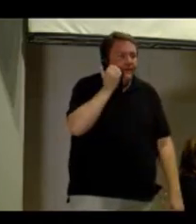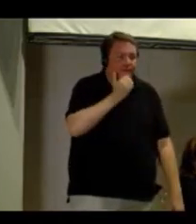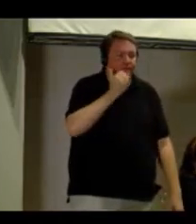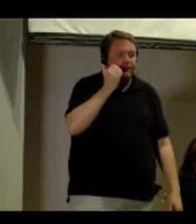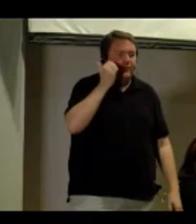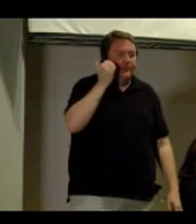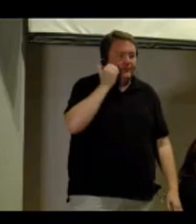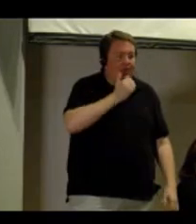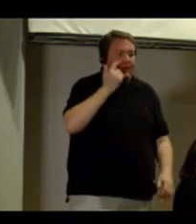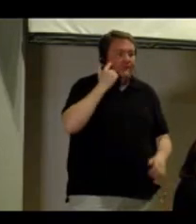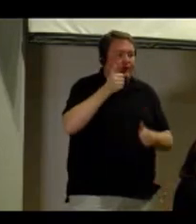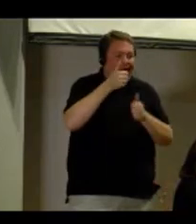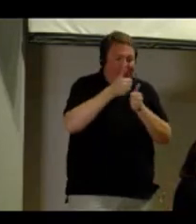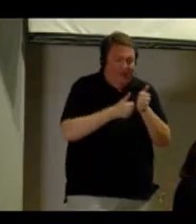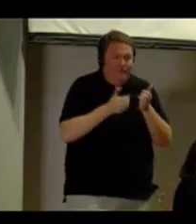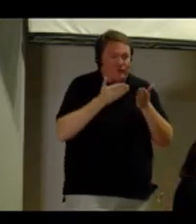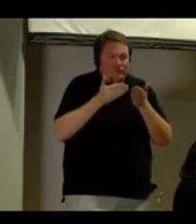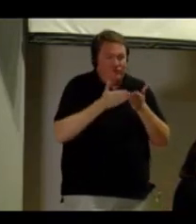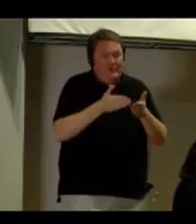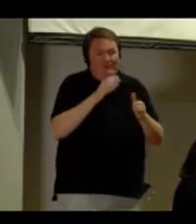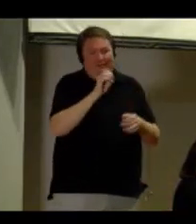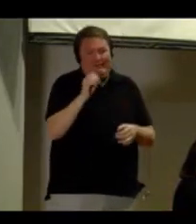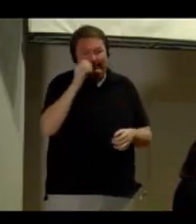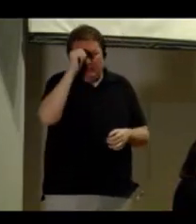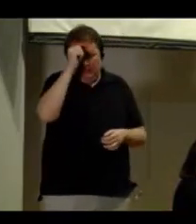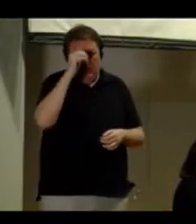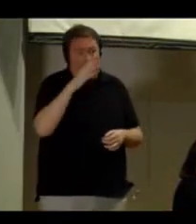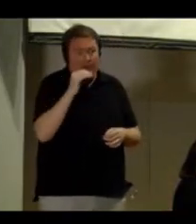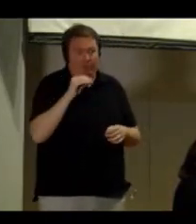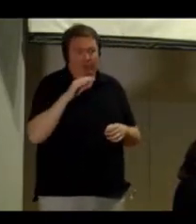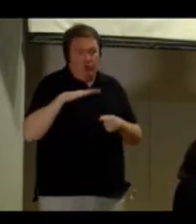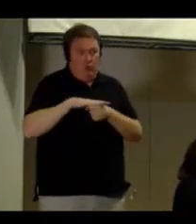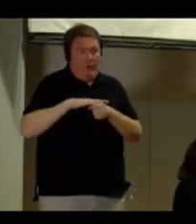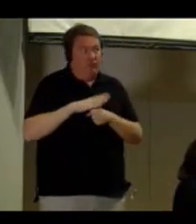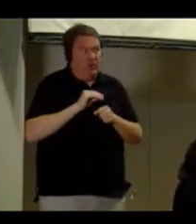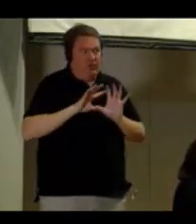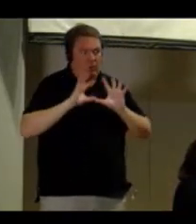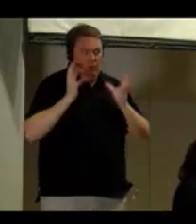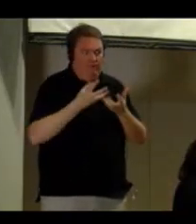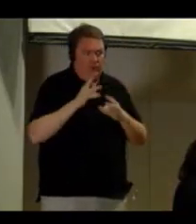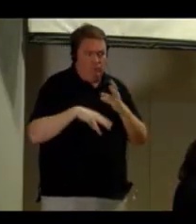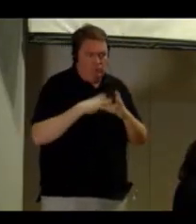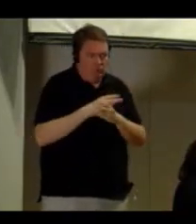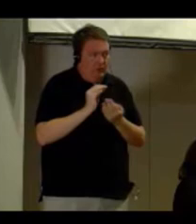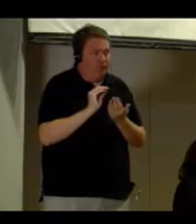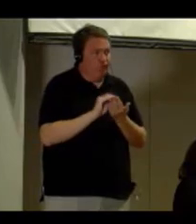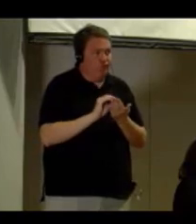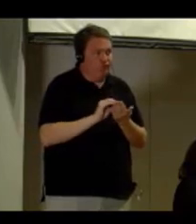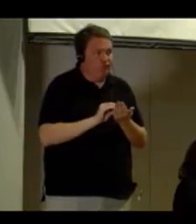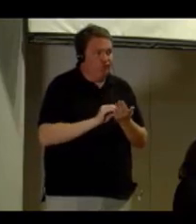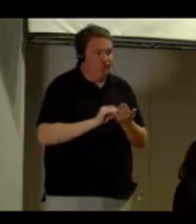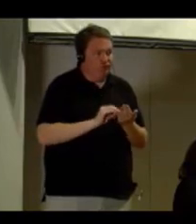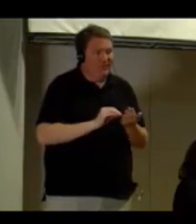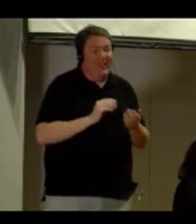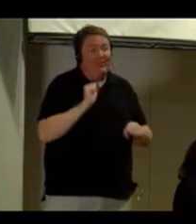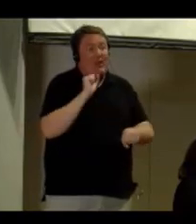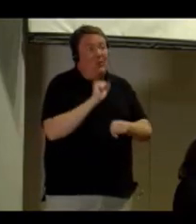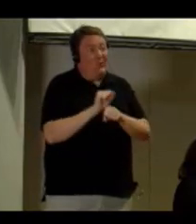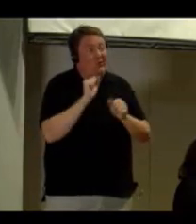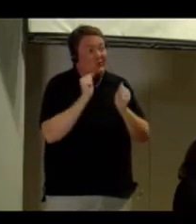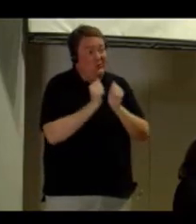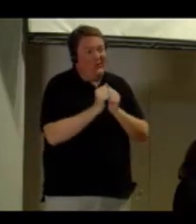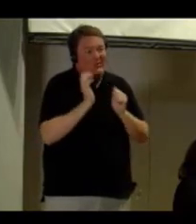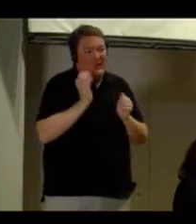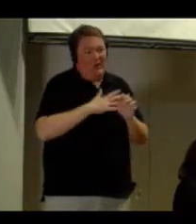East India Company ship, including its location. And they went all over the world. And they worked with the Met Office, the kind of weather